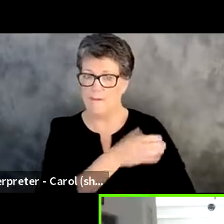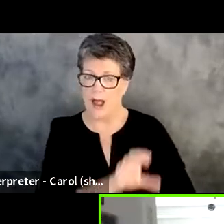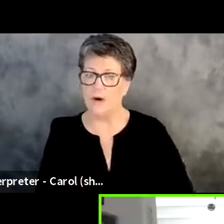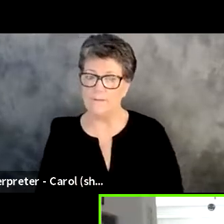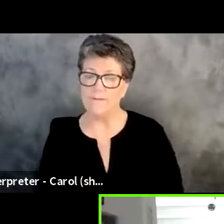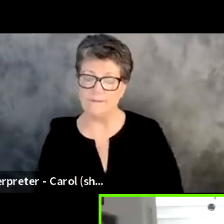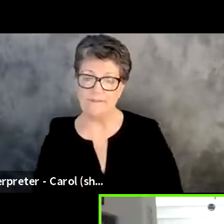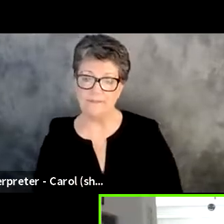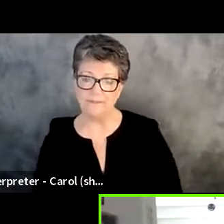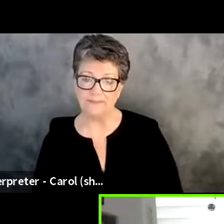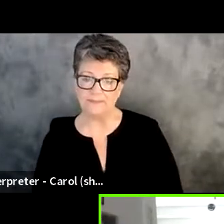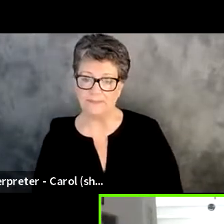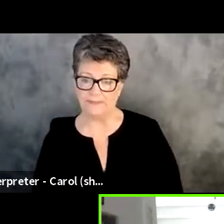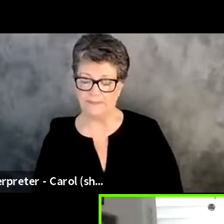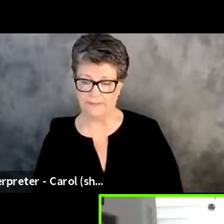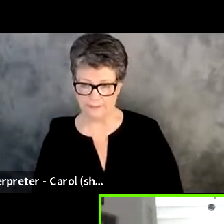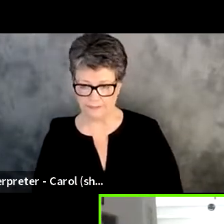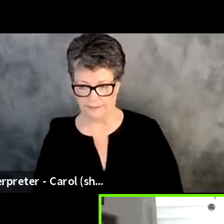going forward.